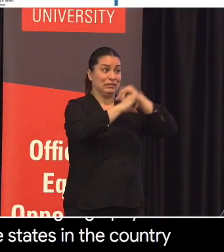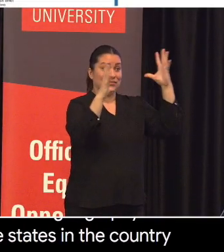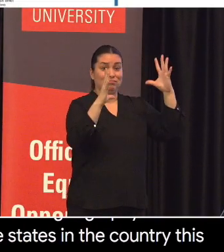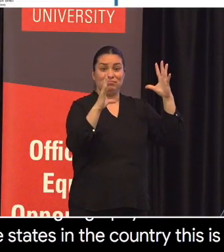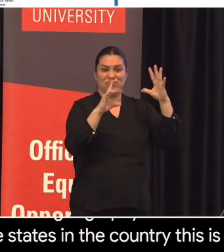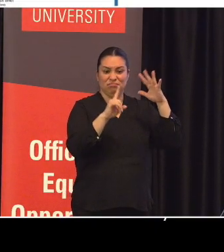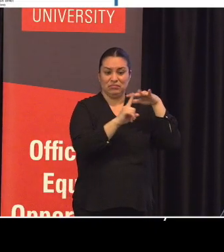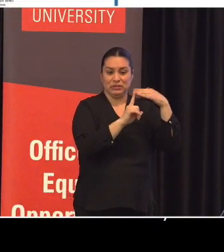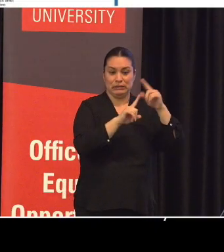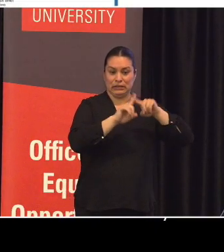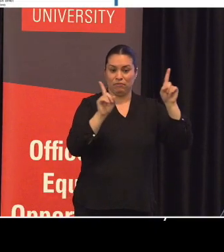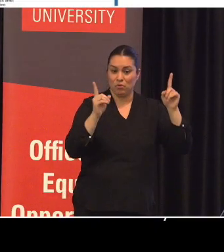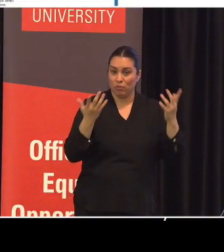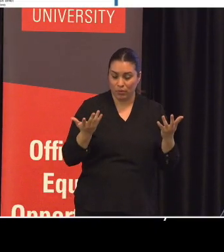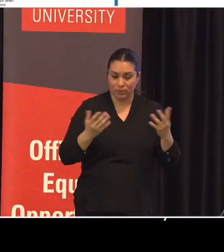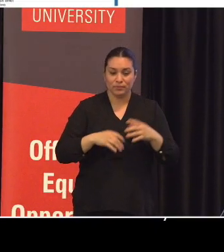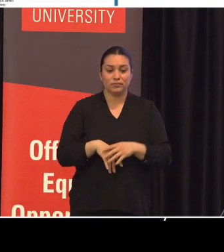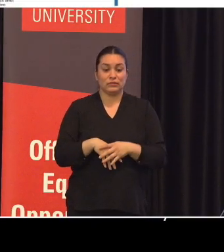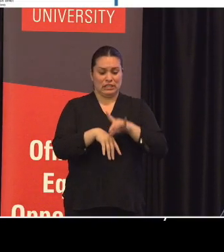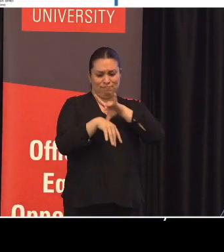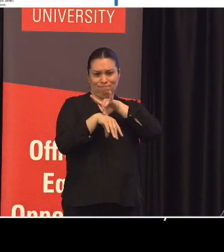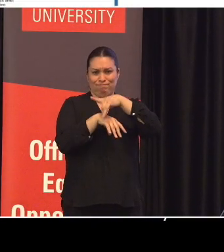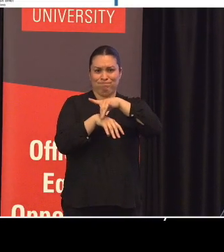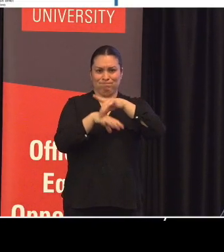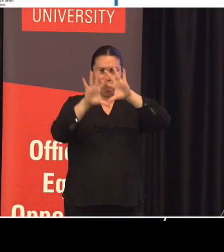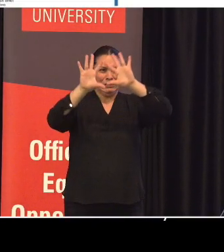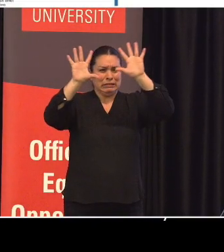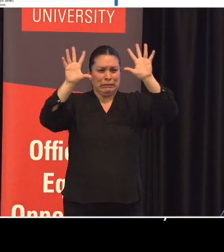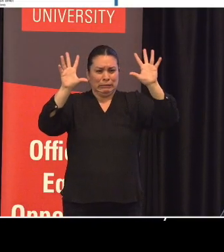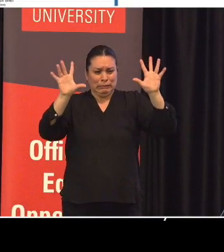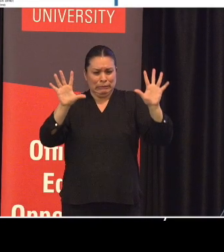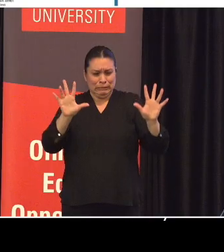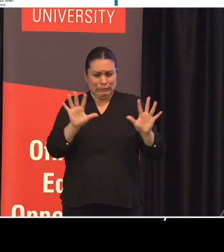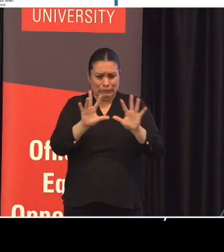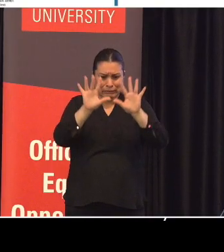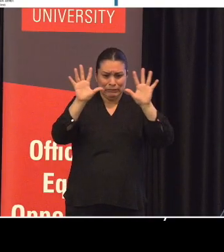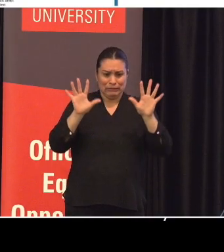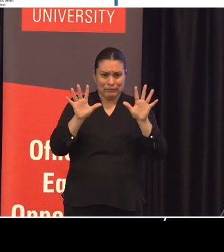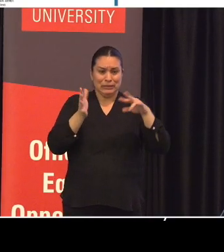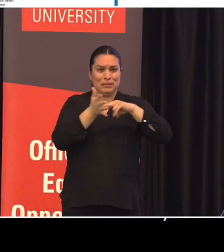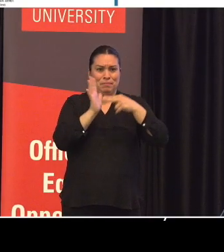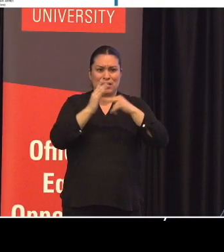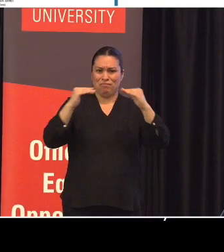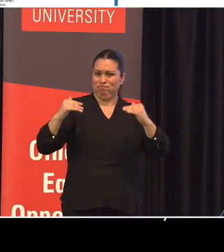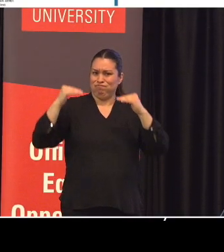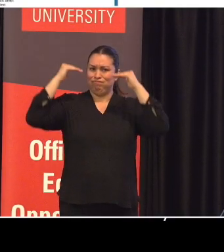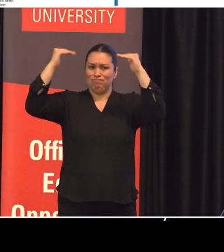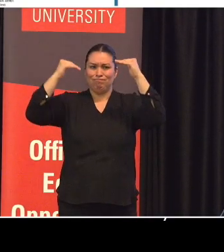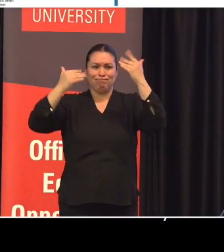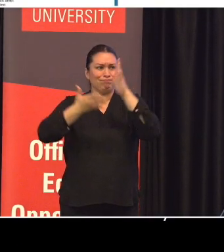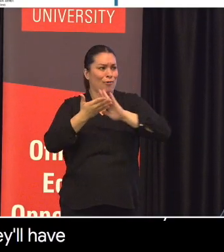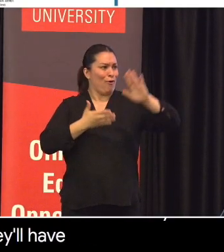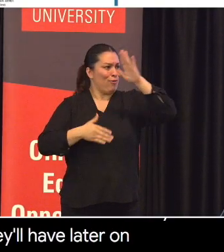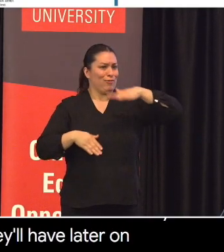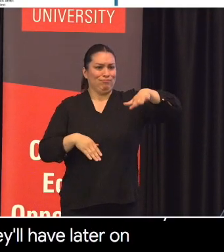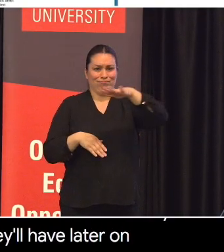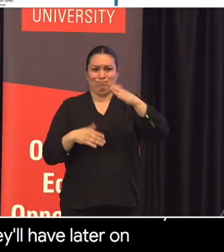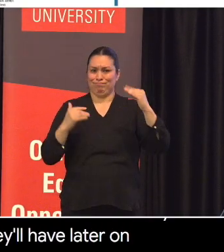This is geography. I need them to learn it so that they can then identify them accurately on an assessment that they'll have later